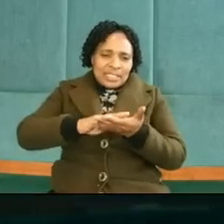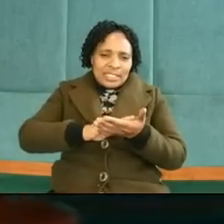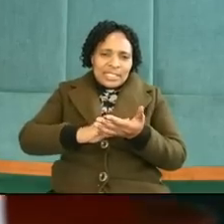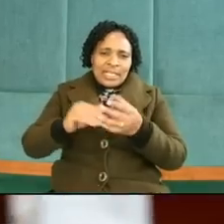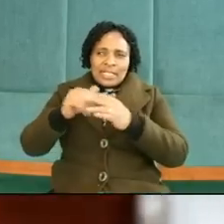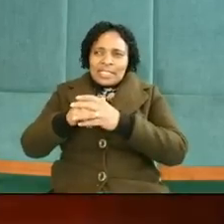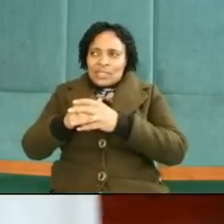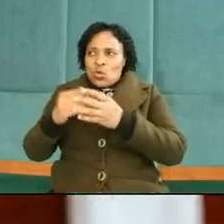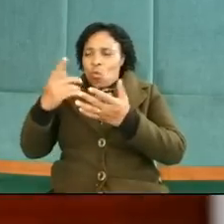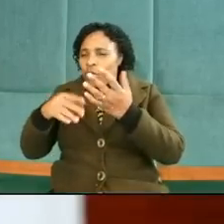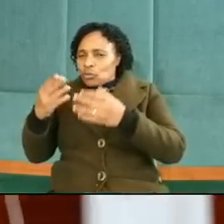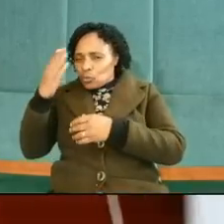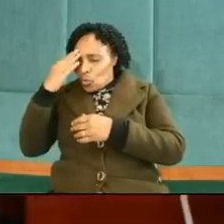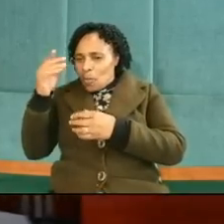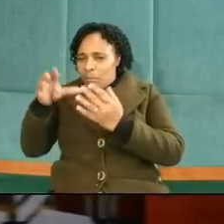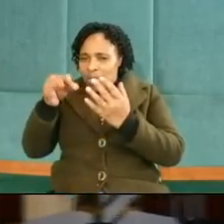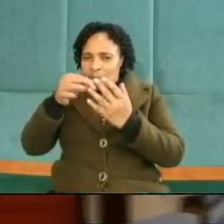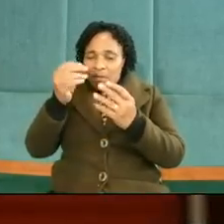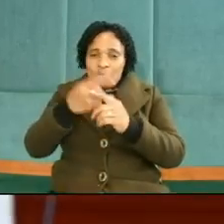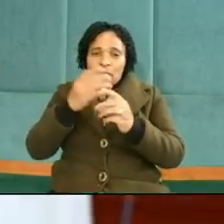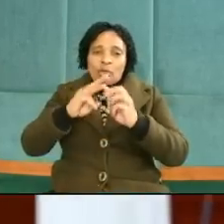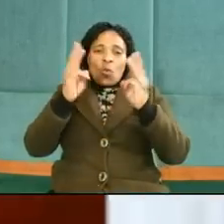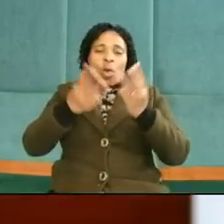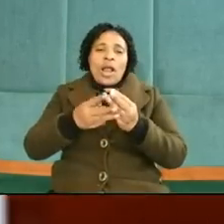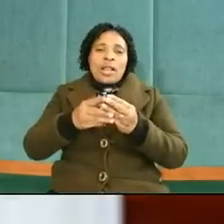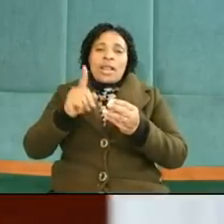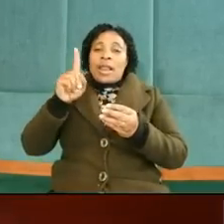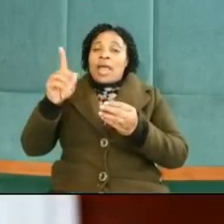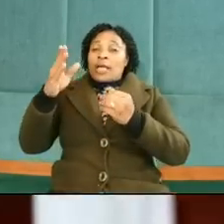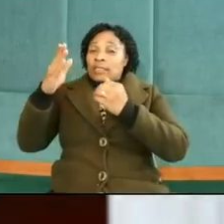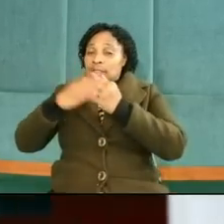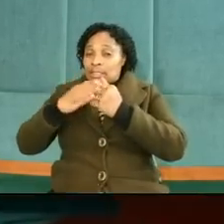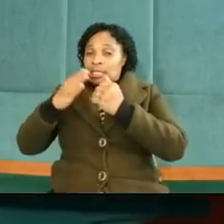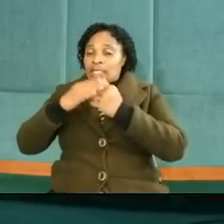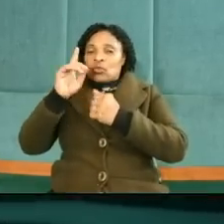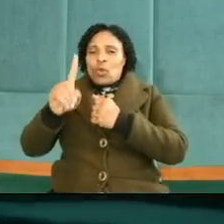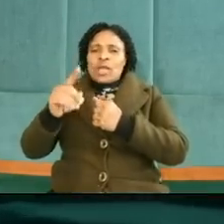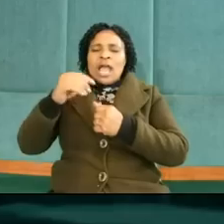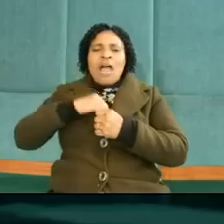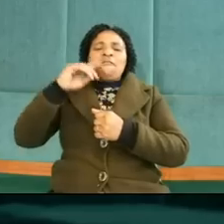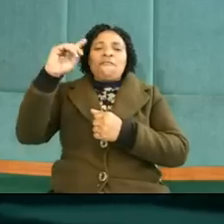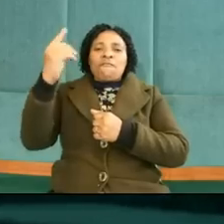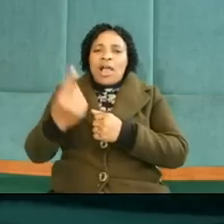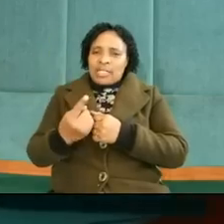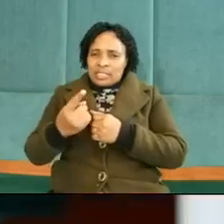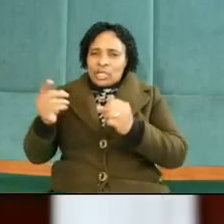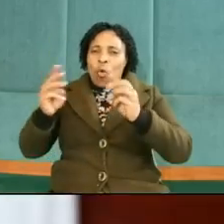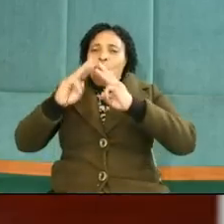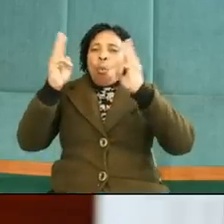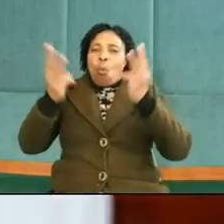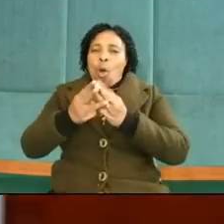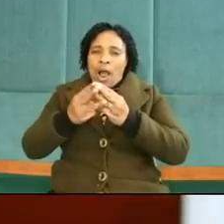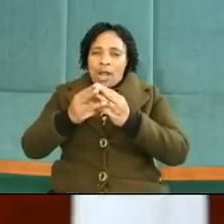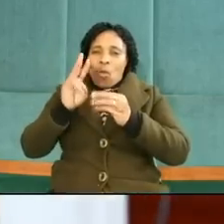nucleus for what will now become the World Wide Web. By 1991, we have the first World Wide Web set